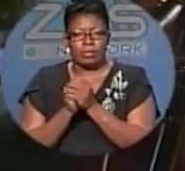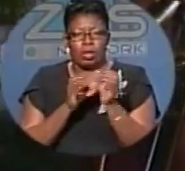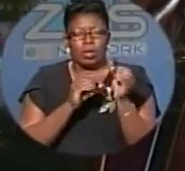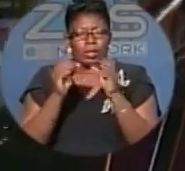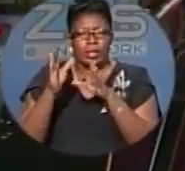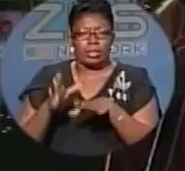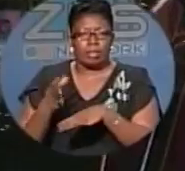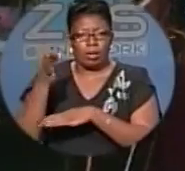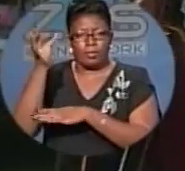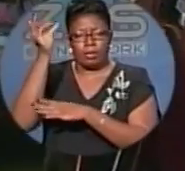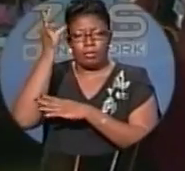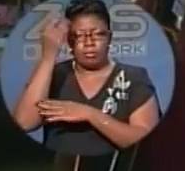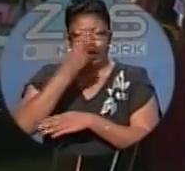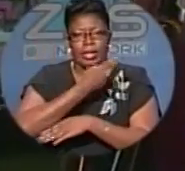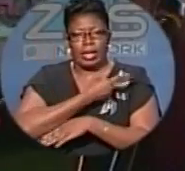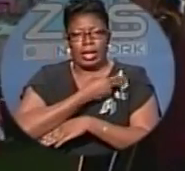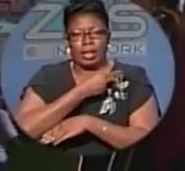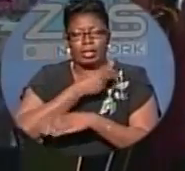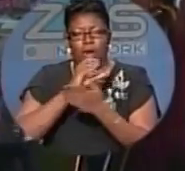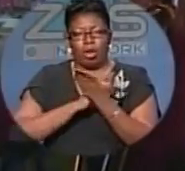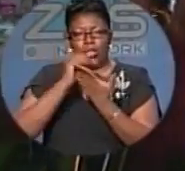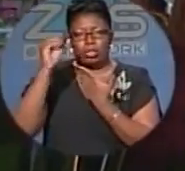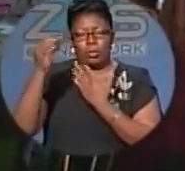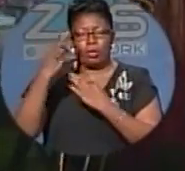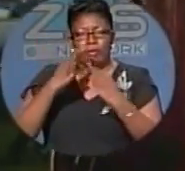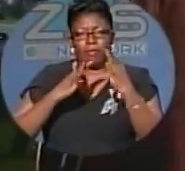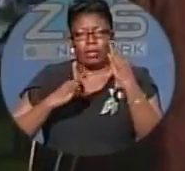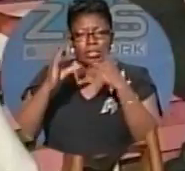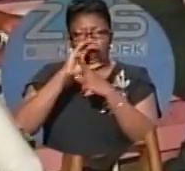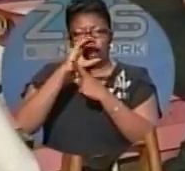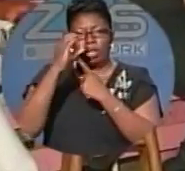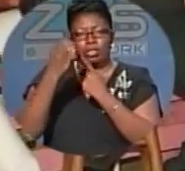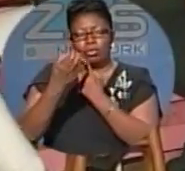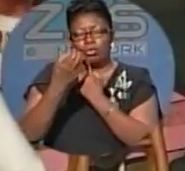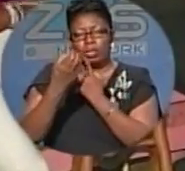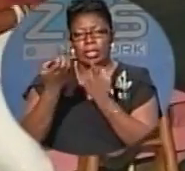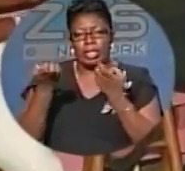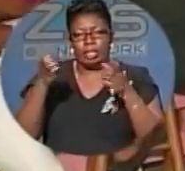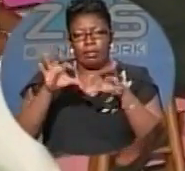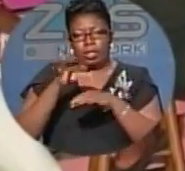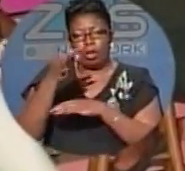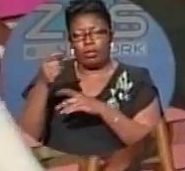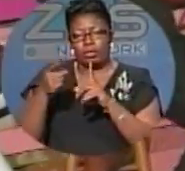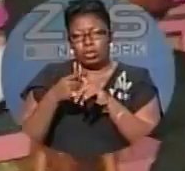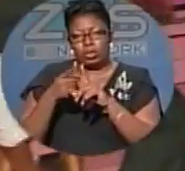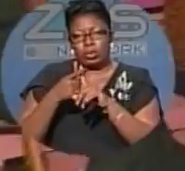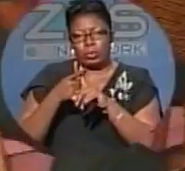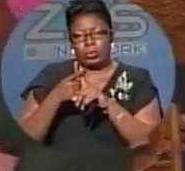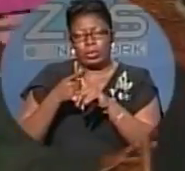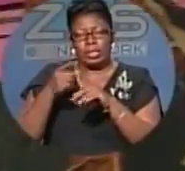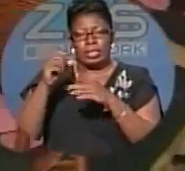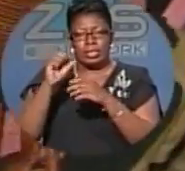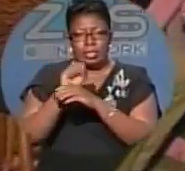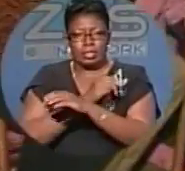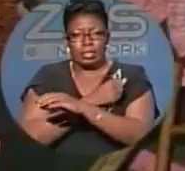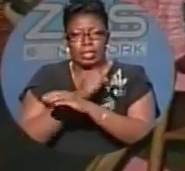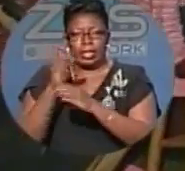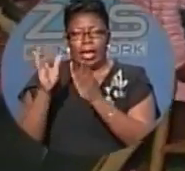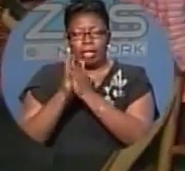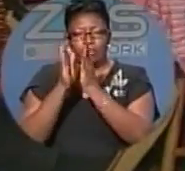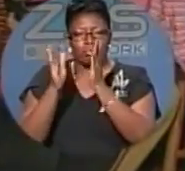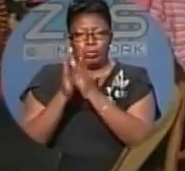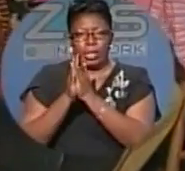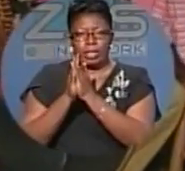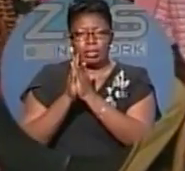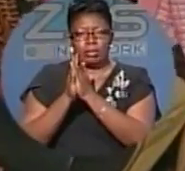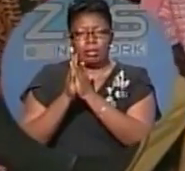Organizers of the Frank Hanna Oktoberfest starting the cultural event off with a time to sing and praise. The star